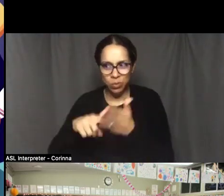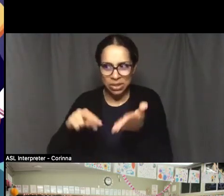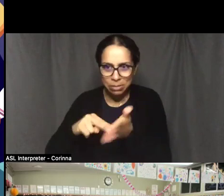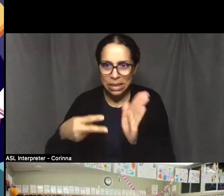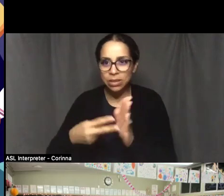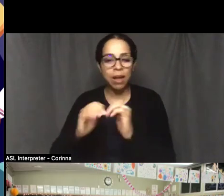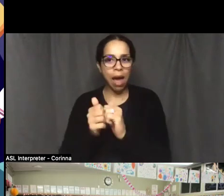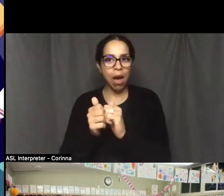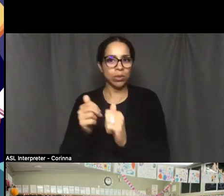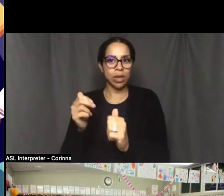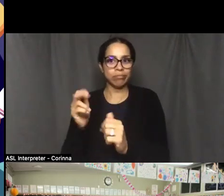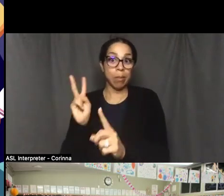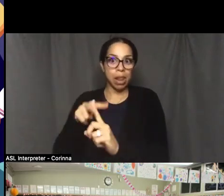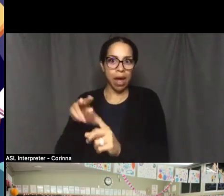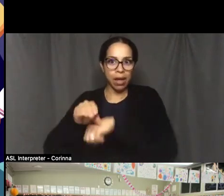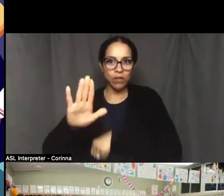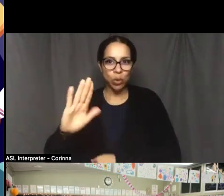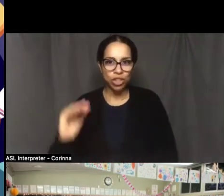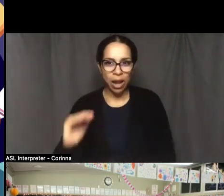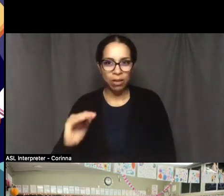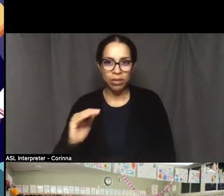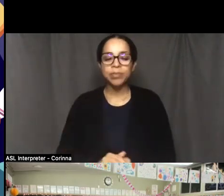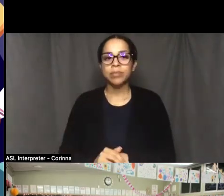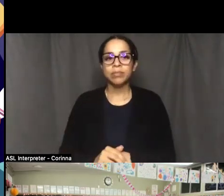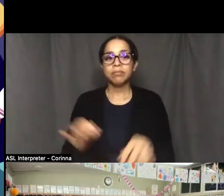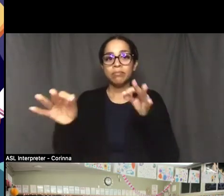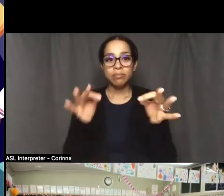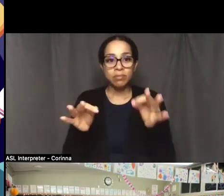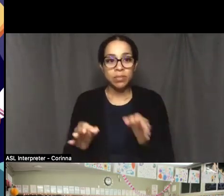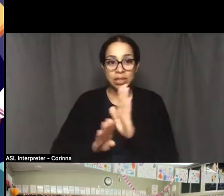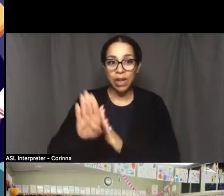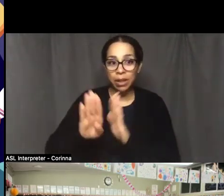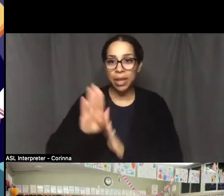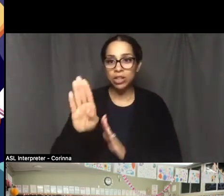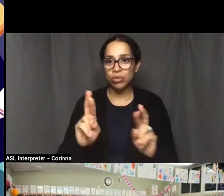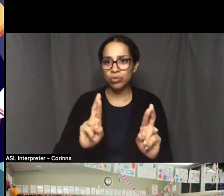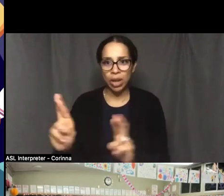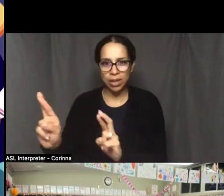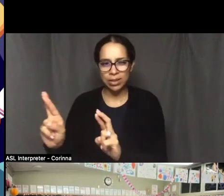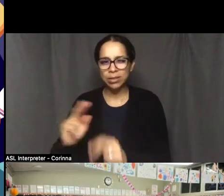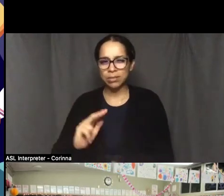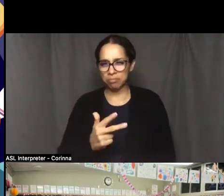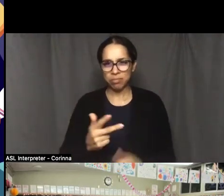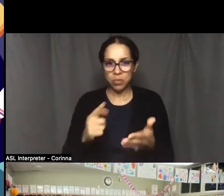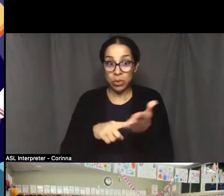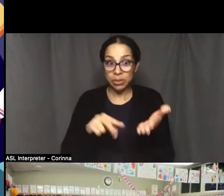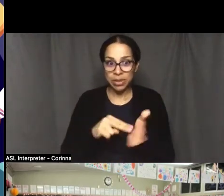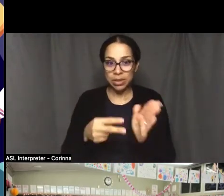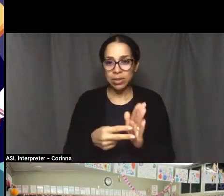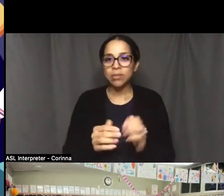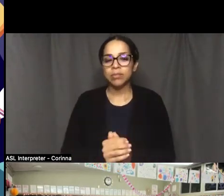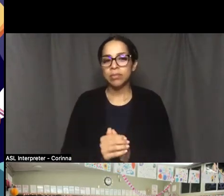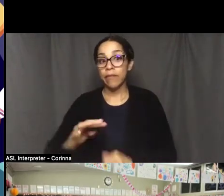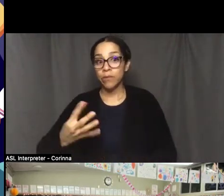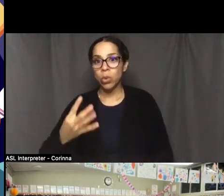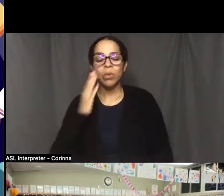child. We'll talk about developmental readiness and what that also means. And then we'll share some strategies for supporting your child at home if